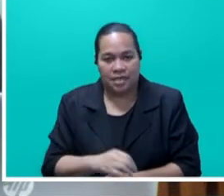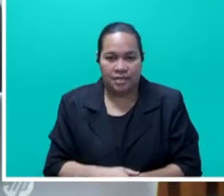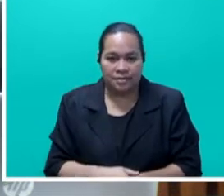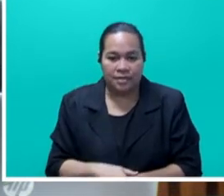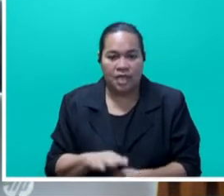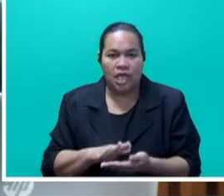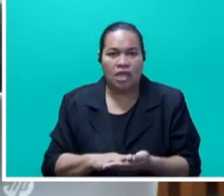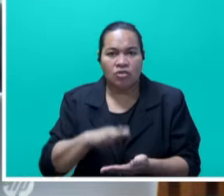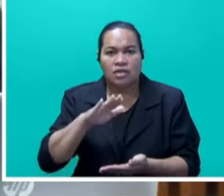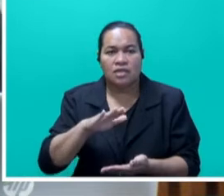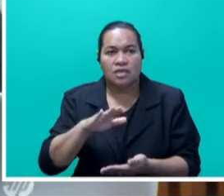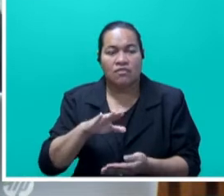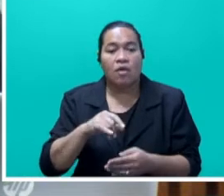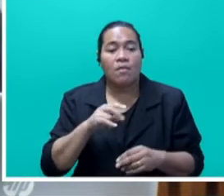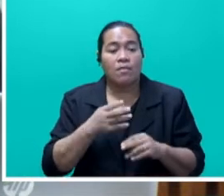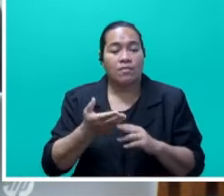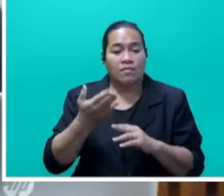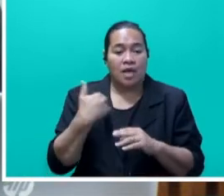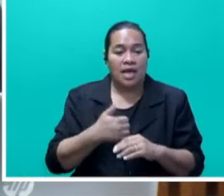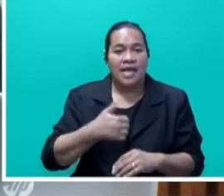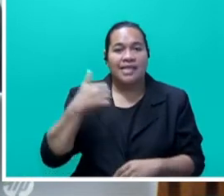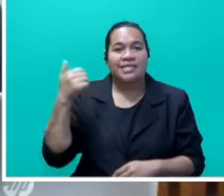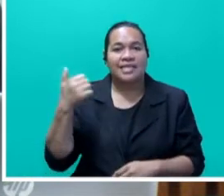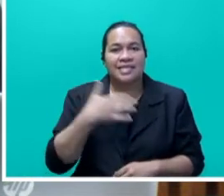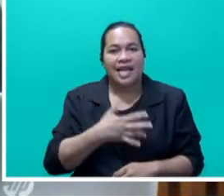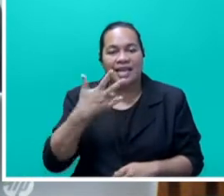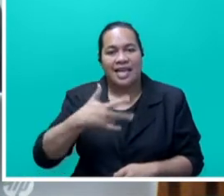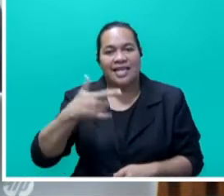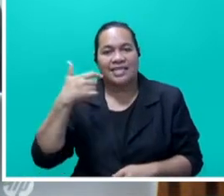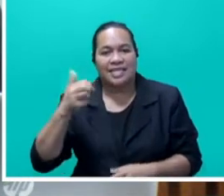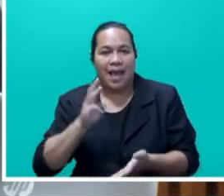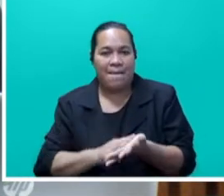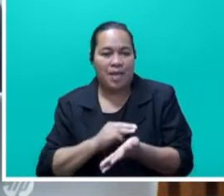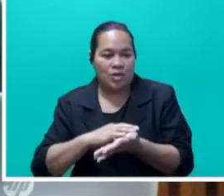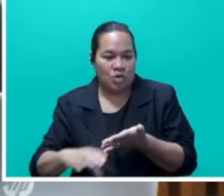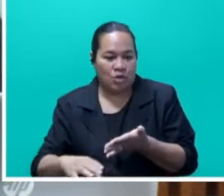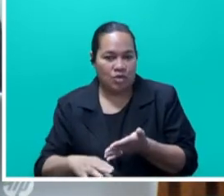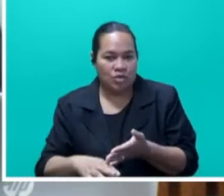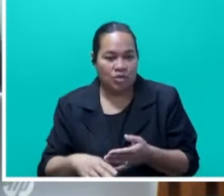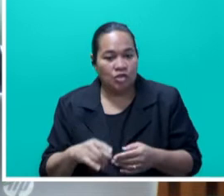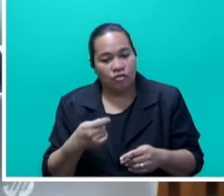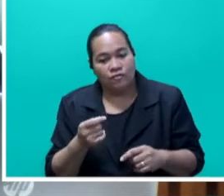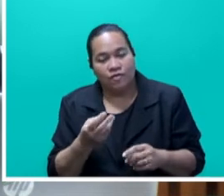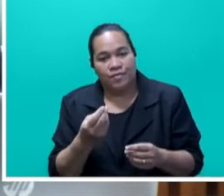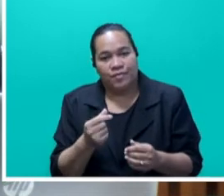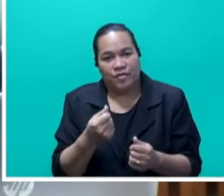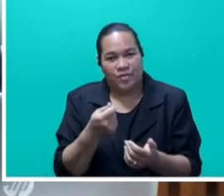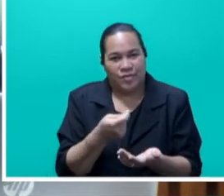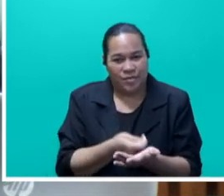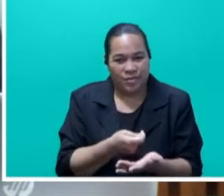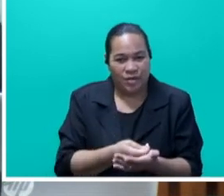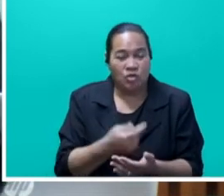increase from Fijian 686 million in 2018 to Fijian 756 million